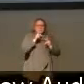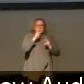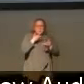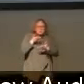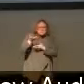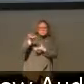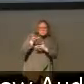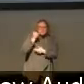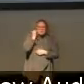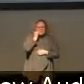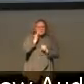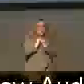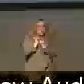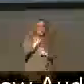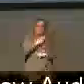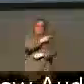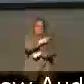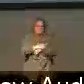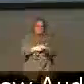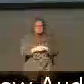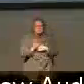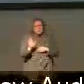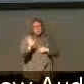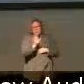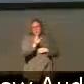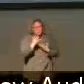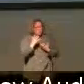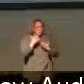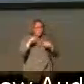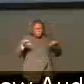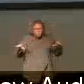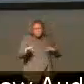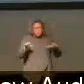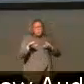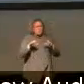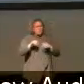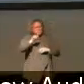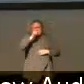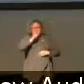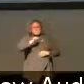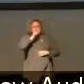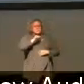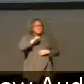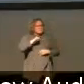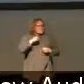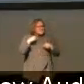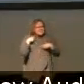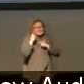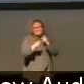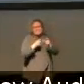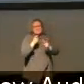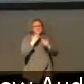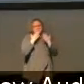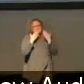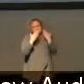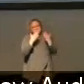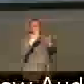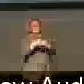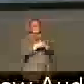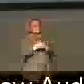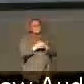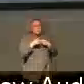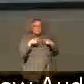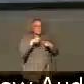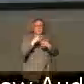patients. Thank you for all the sacrifice that you are doing and you're giving, and thank you as you help